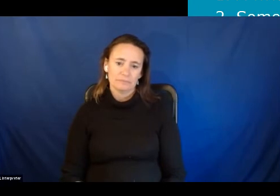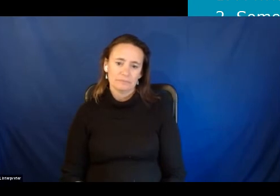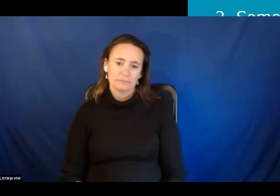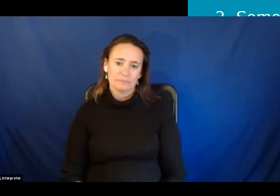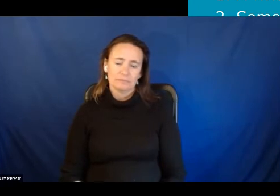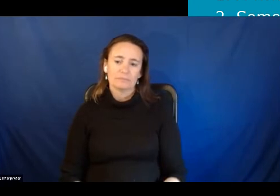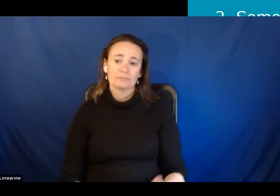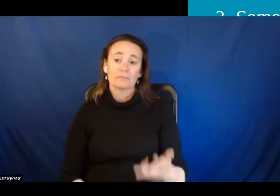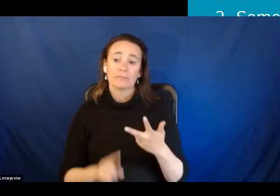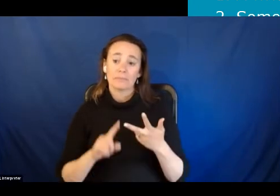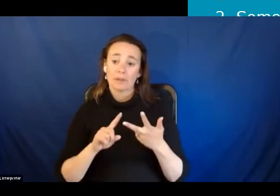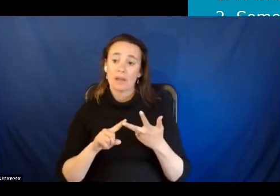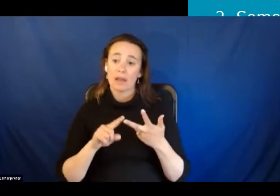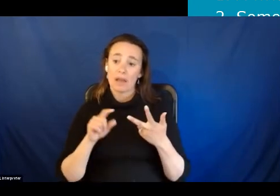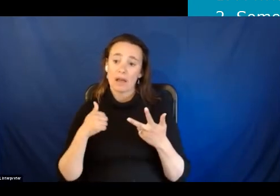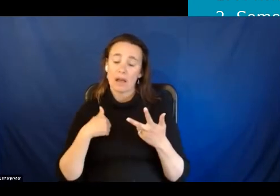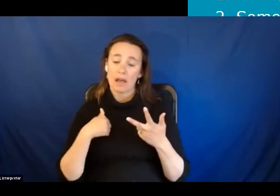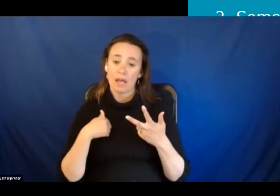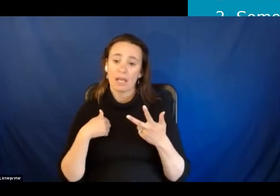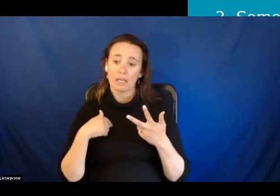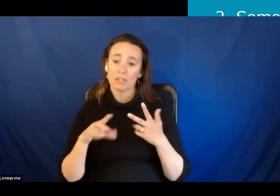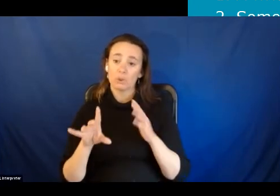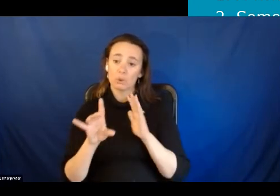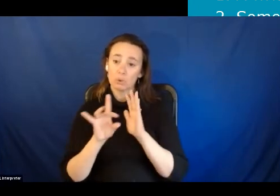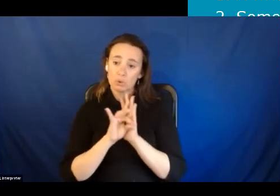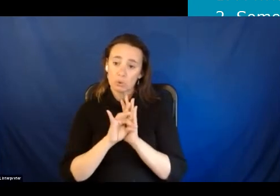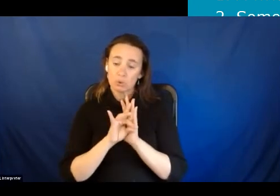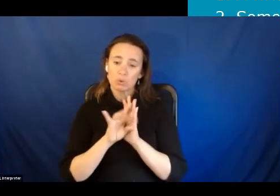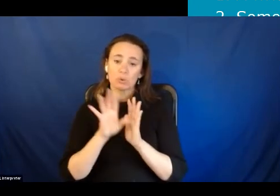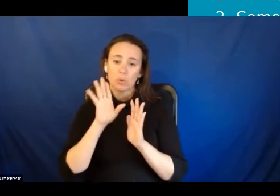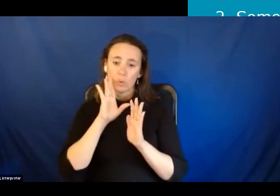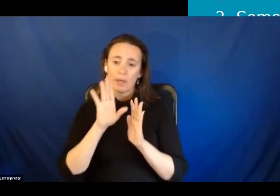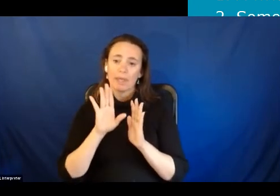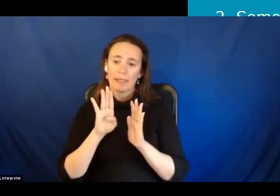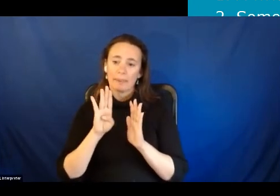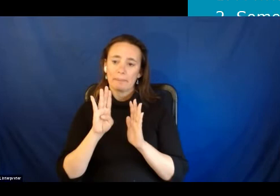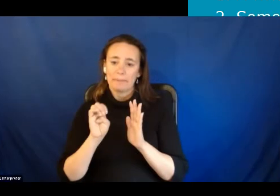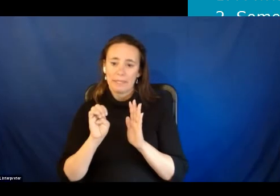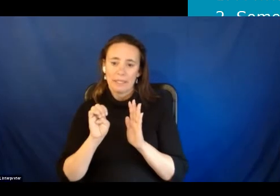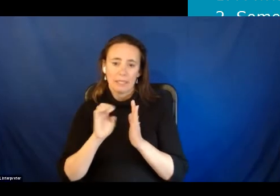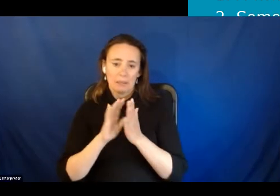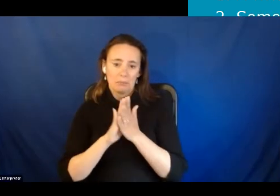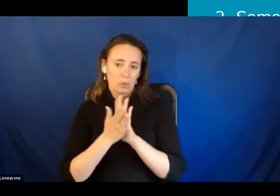I choose, or I will be, whatever it is that you want to be moving forward.